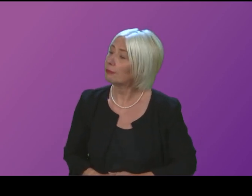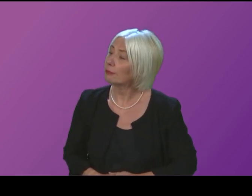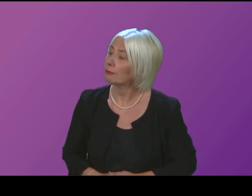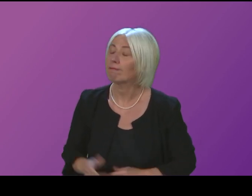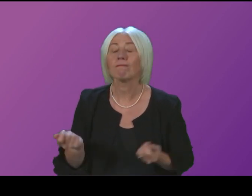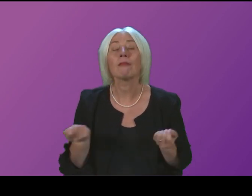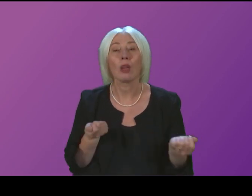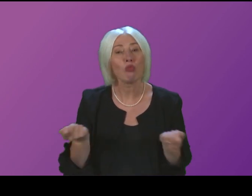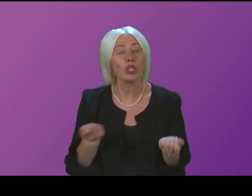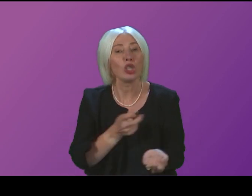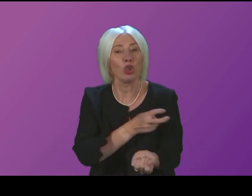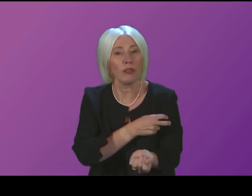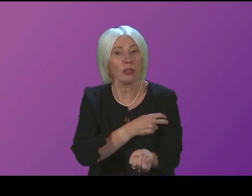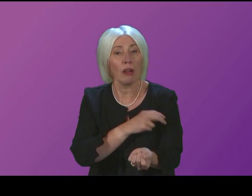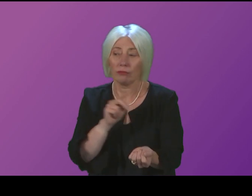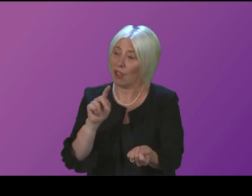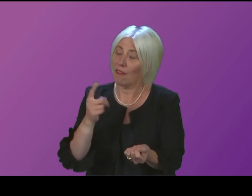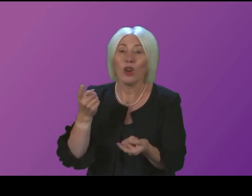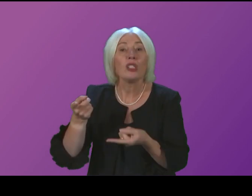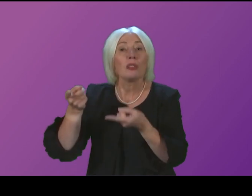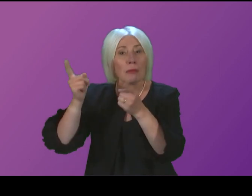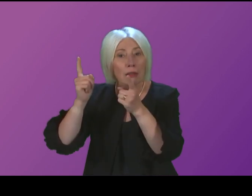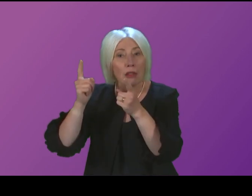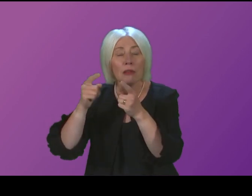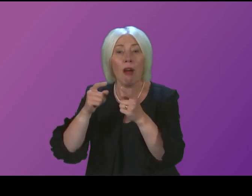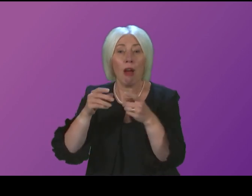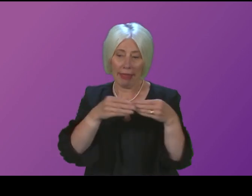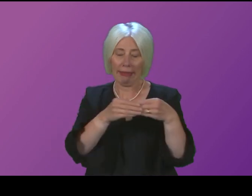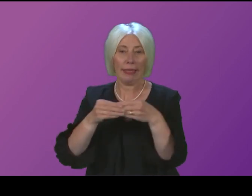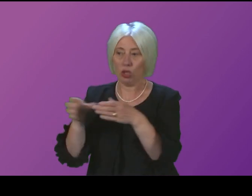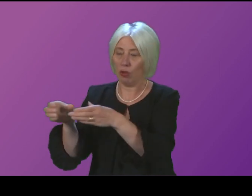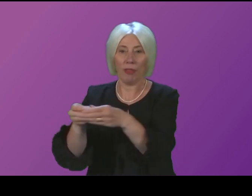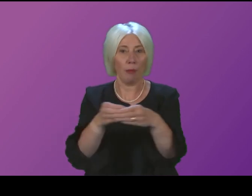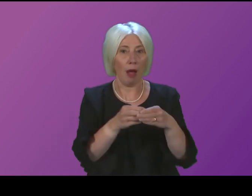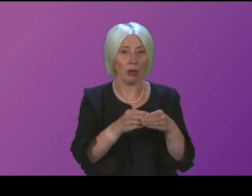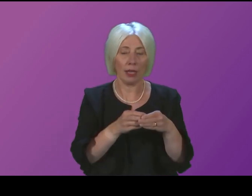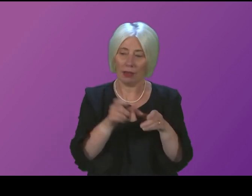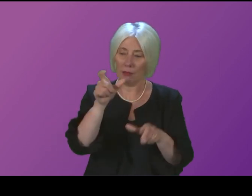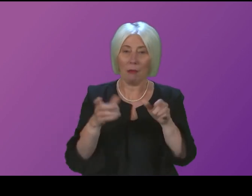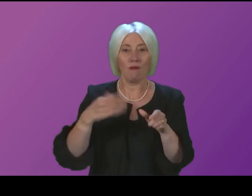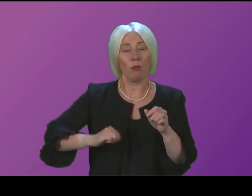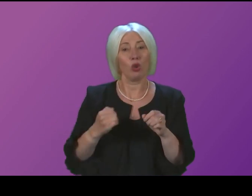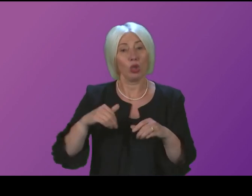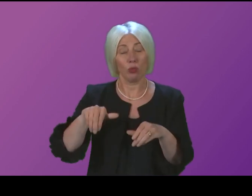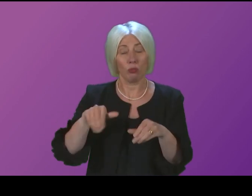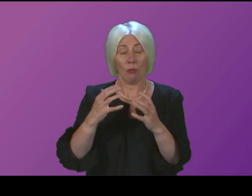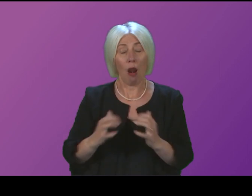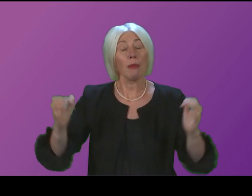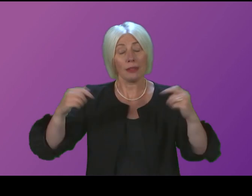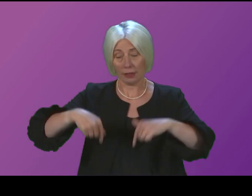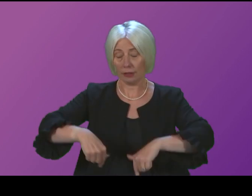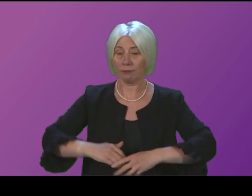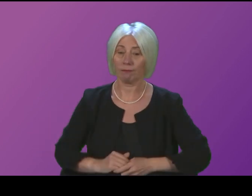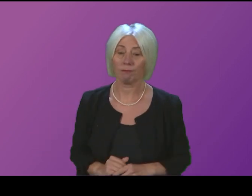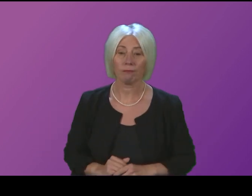Presiding Officer, First Minister, party leaders and members of the Scottish Parliament.